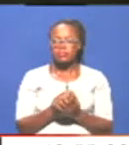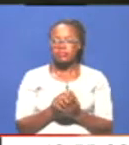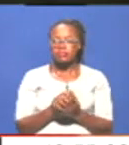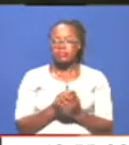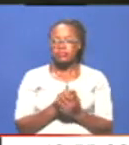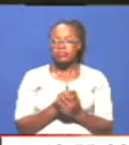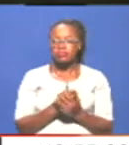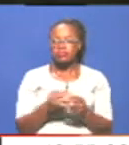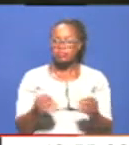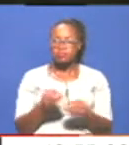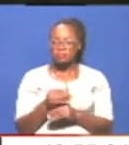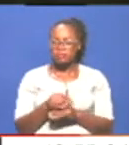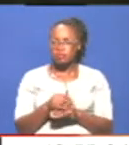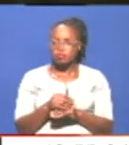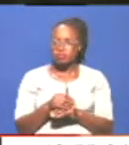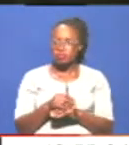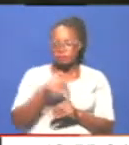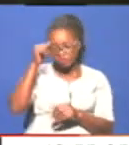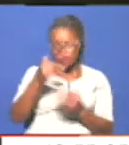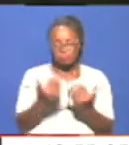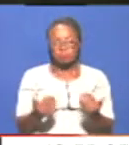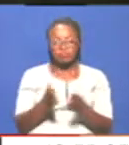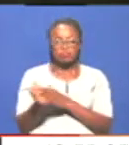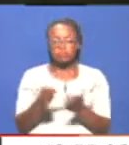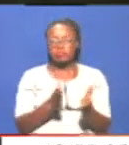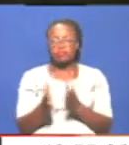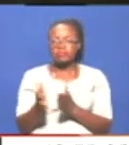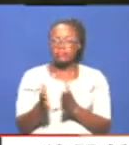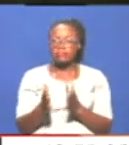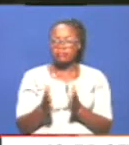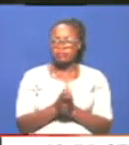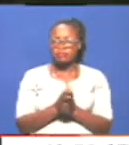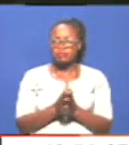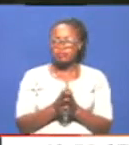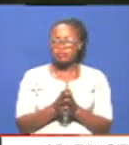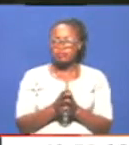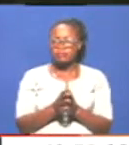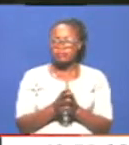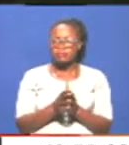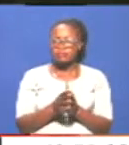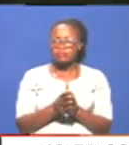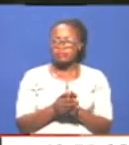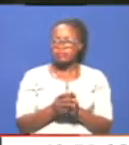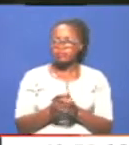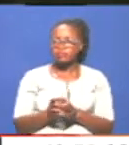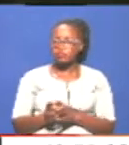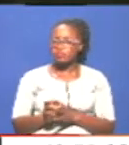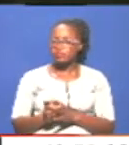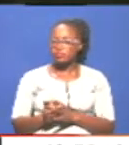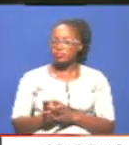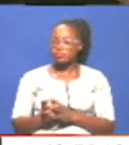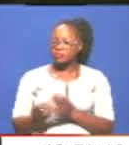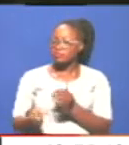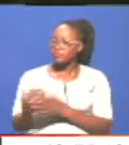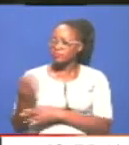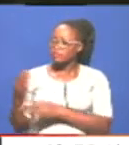one the other way around. What are the opportunities for the chess ecosystem? Yeah, what has happened now is with the growth of chess, it means